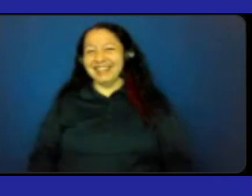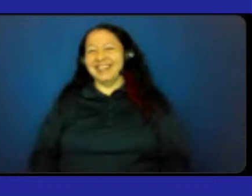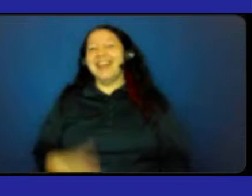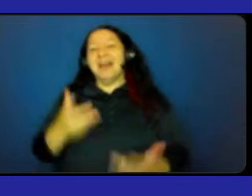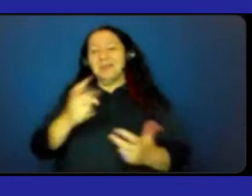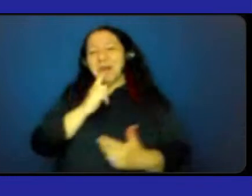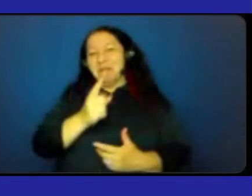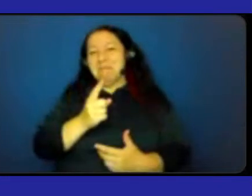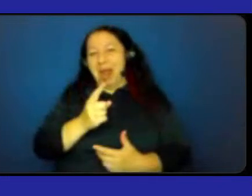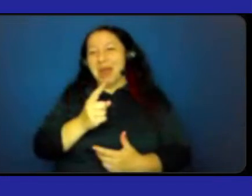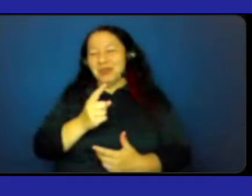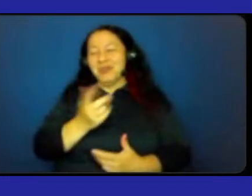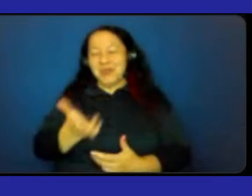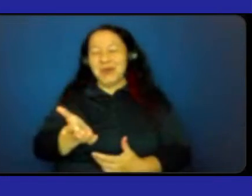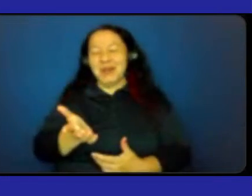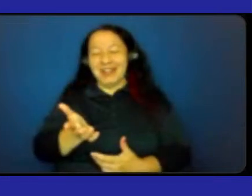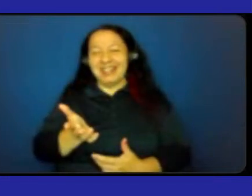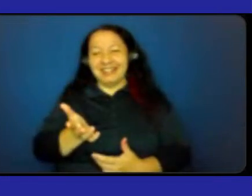just want to make certain that there's